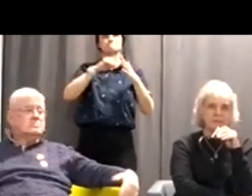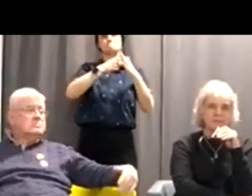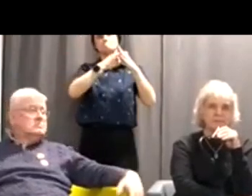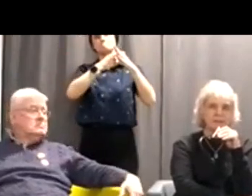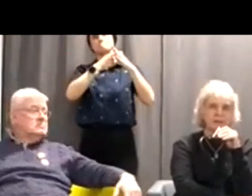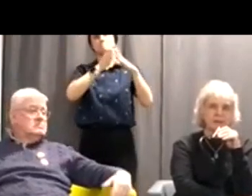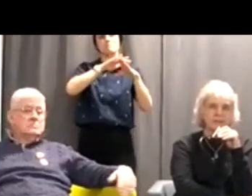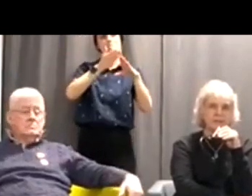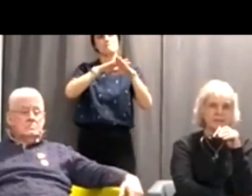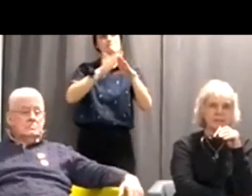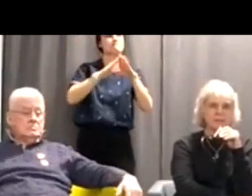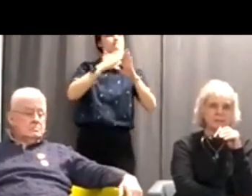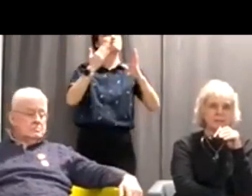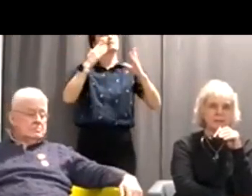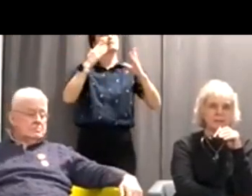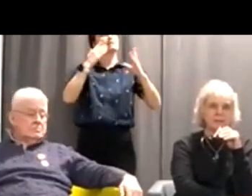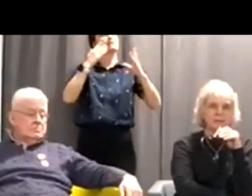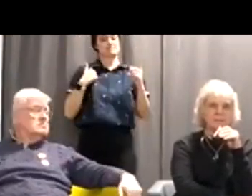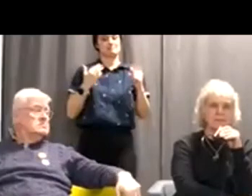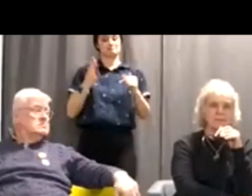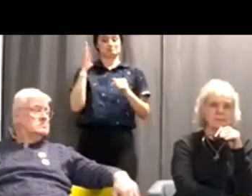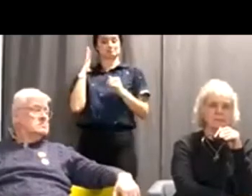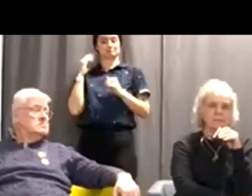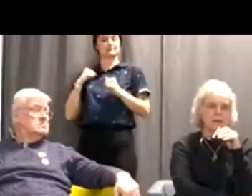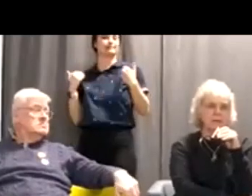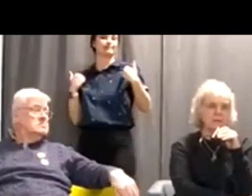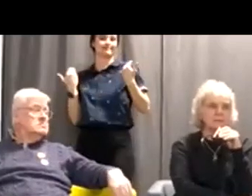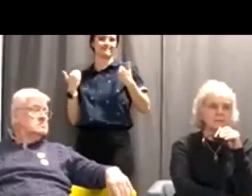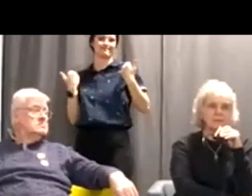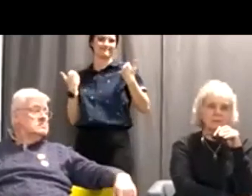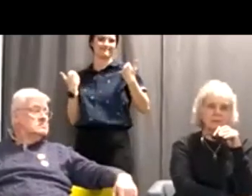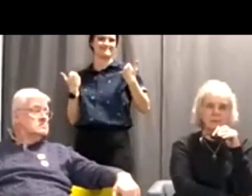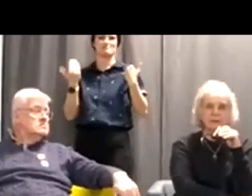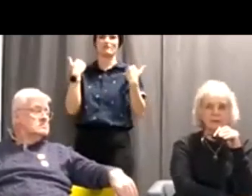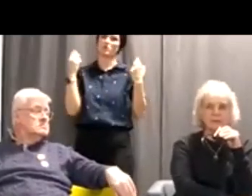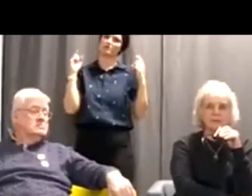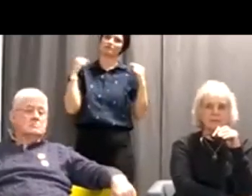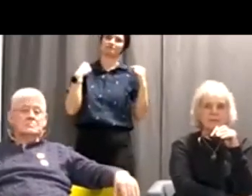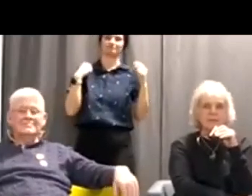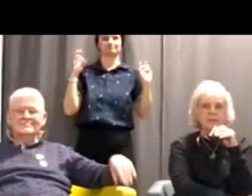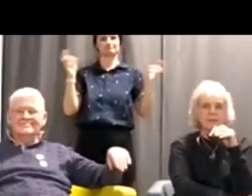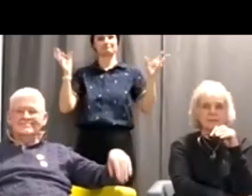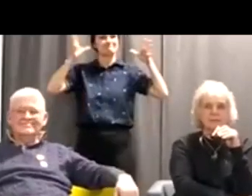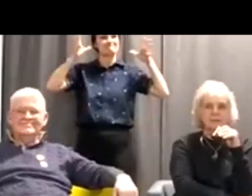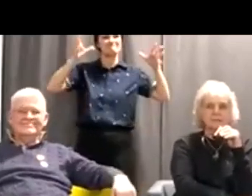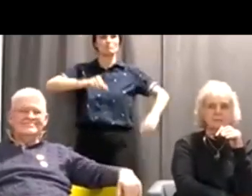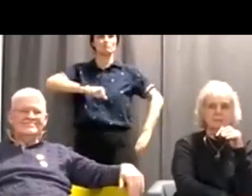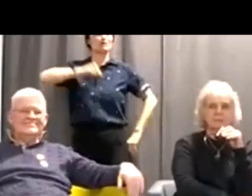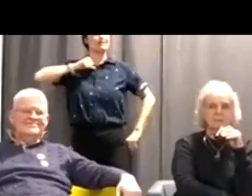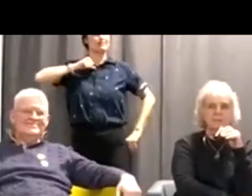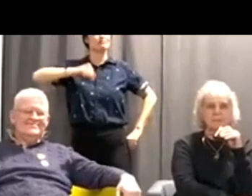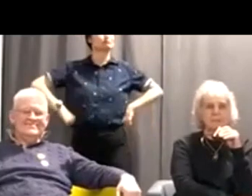finding as a younger person, I was a little bit louder and a little bit prouder.